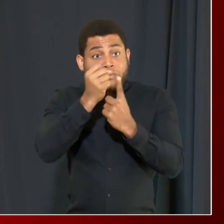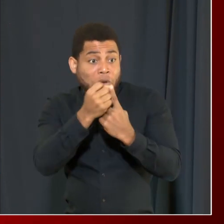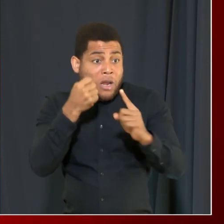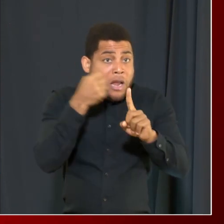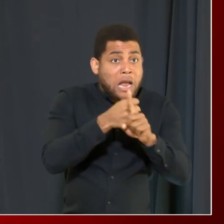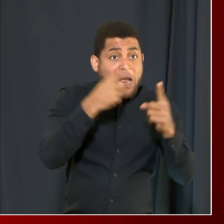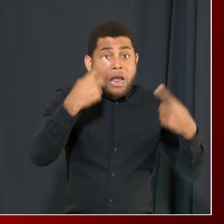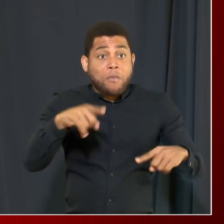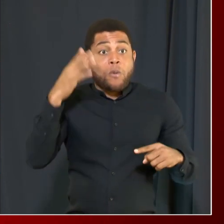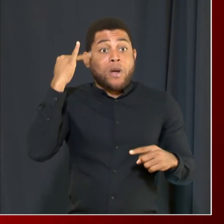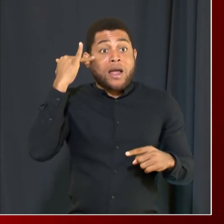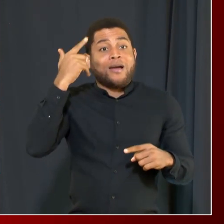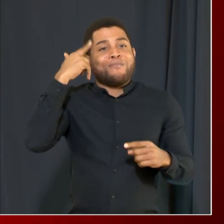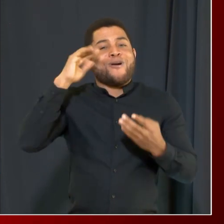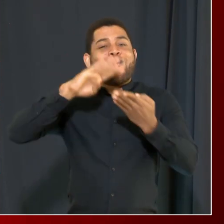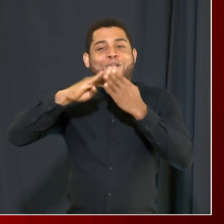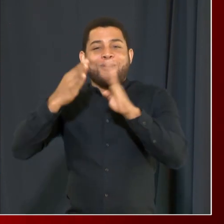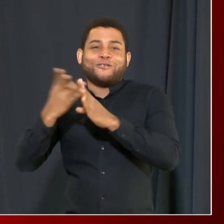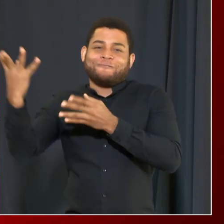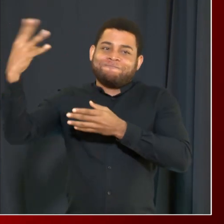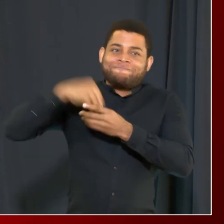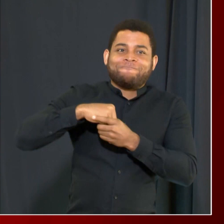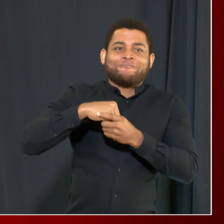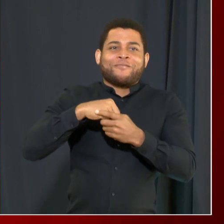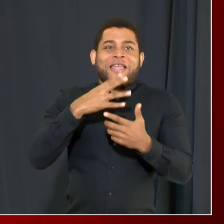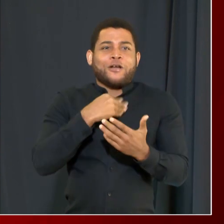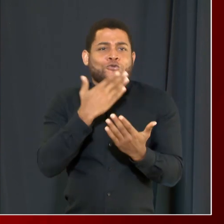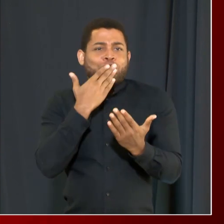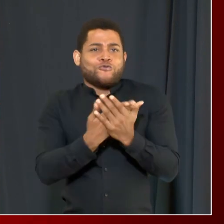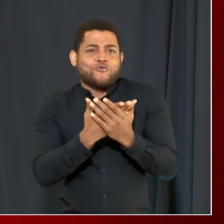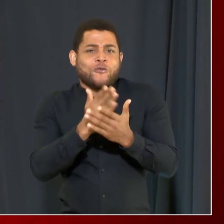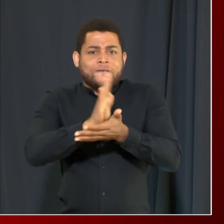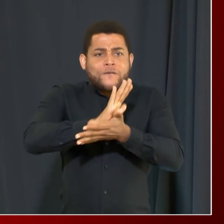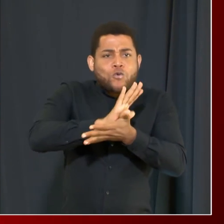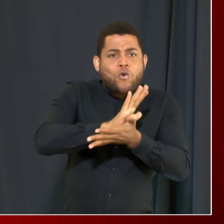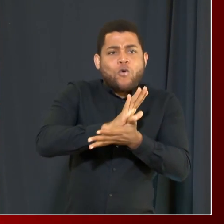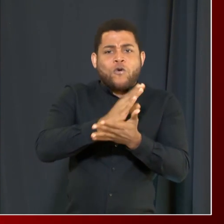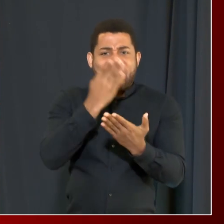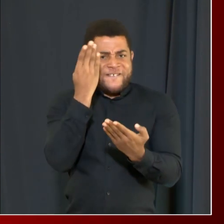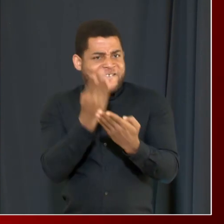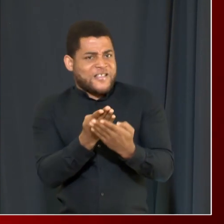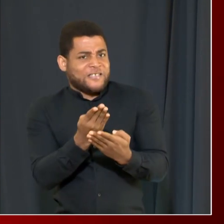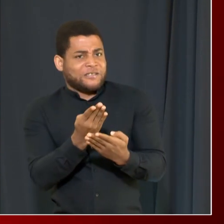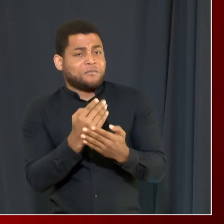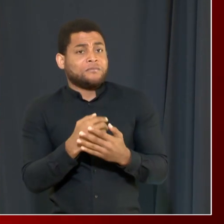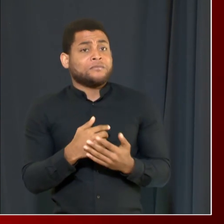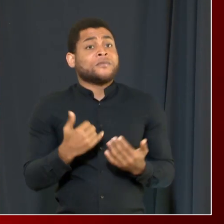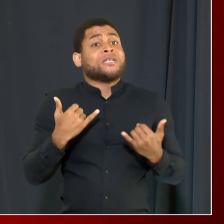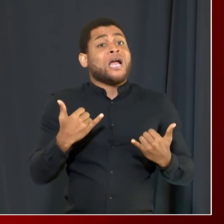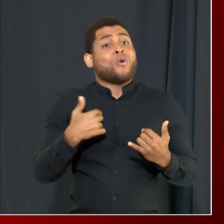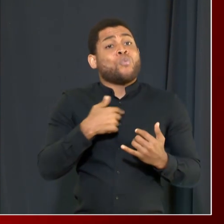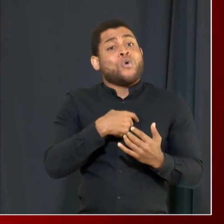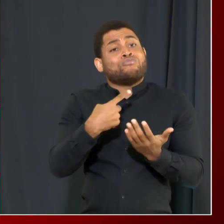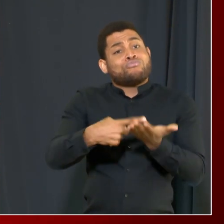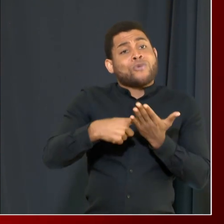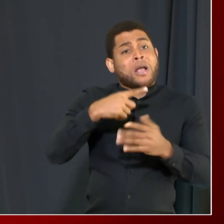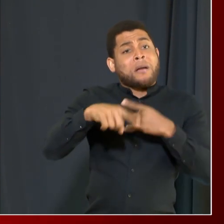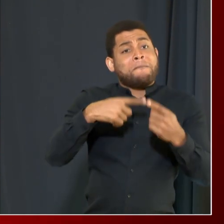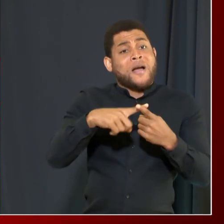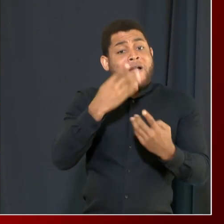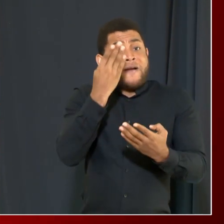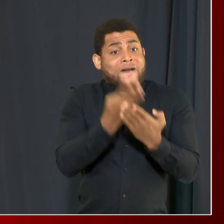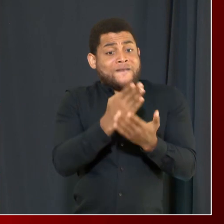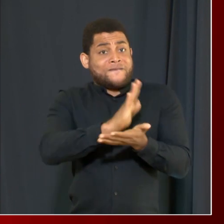cooperation and good video evidence. And as I think about and speak about good video evidence, one of the most valuable tools for